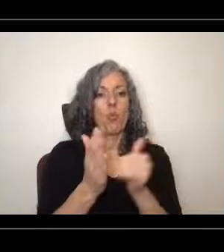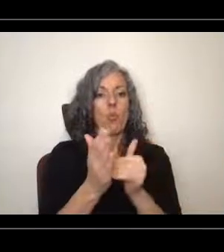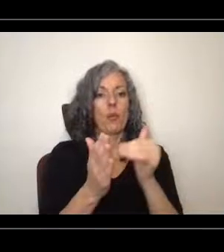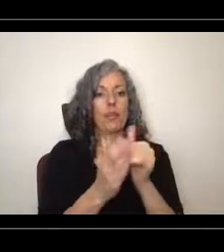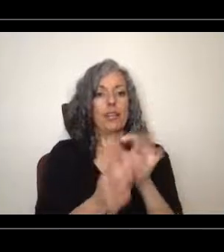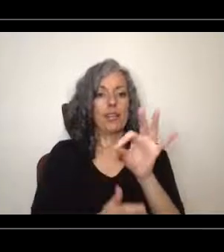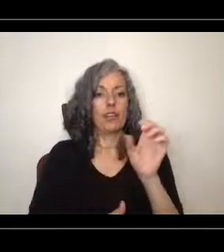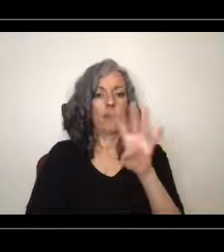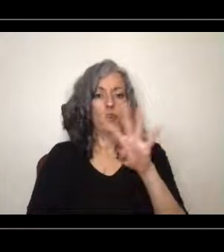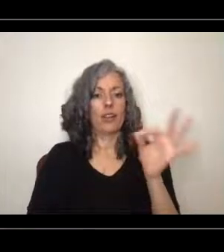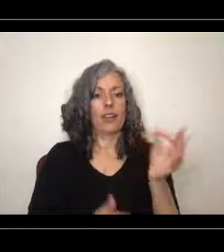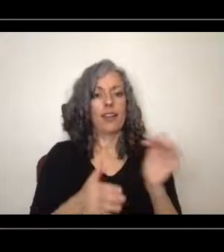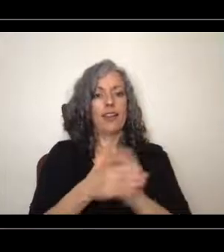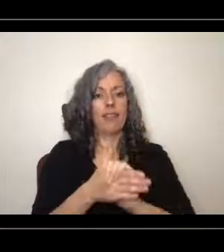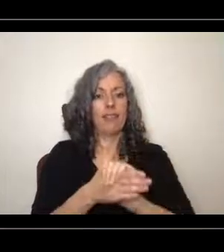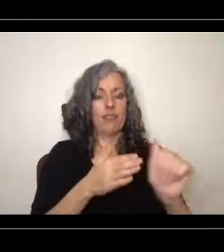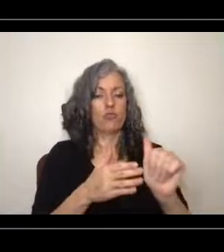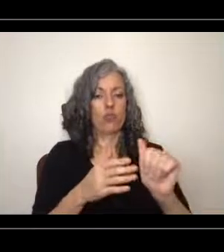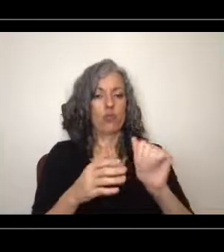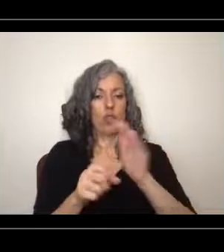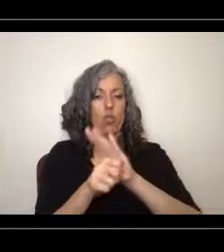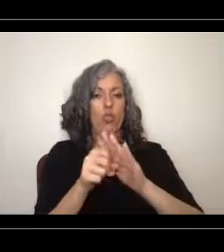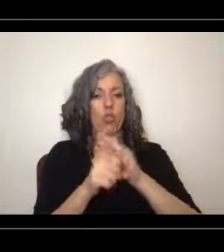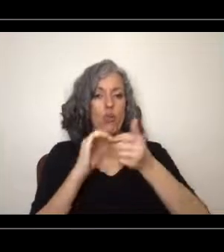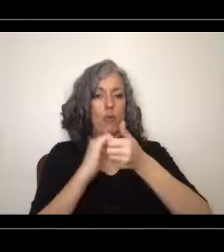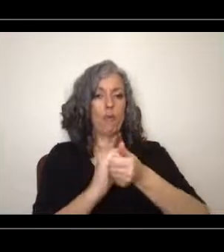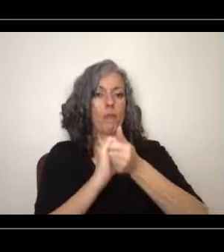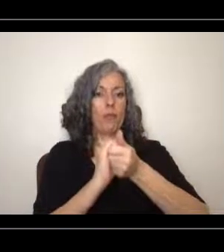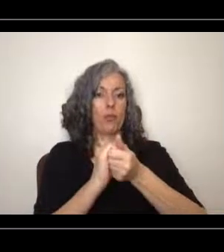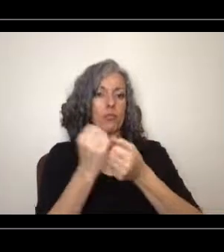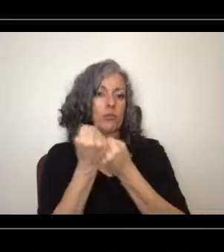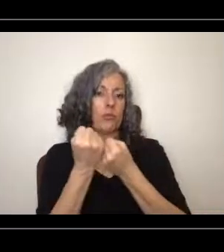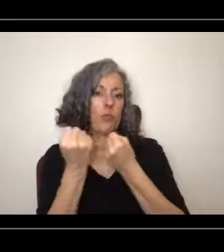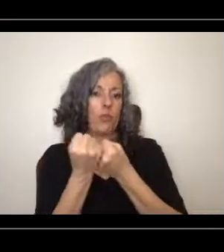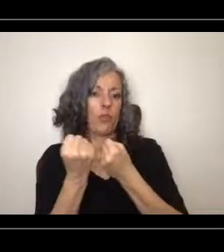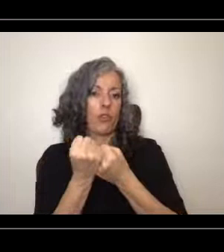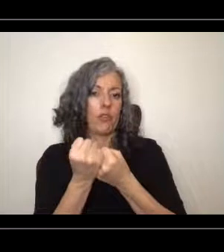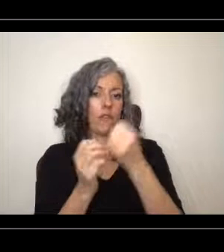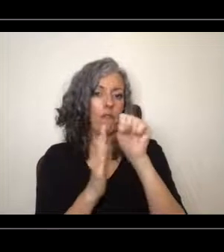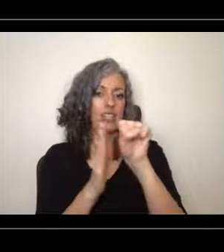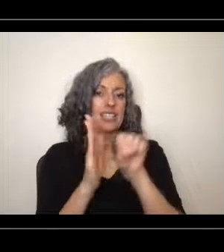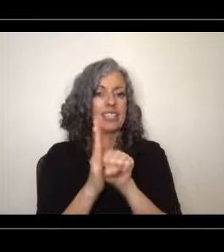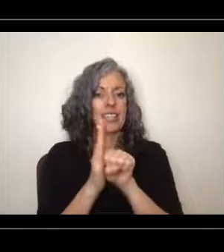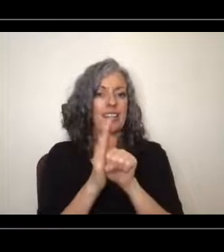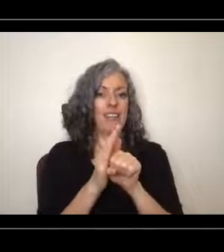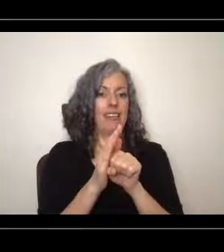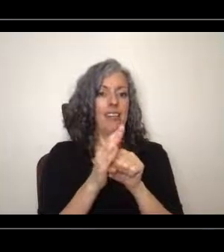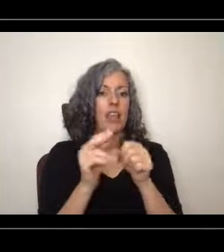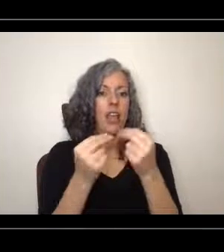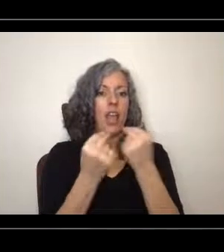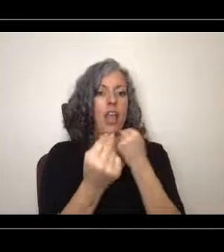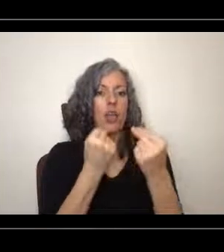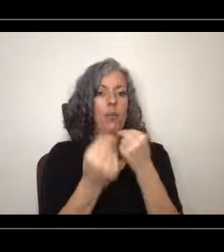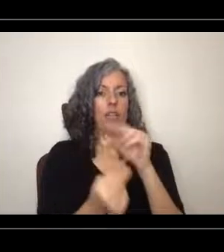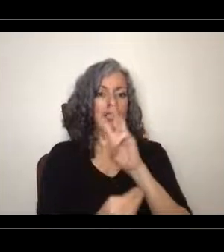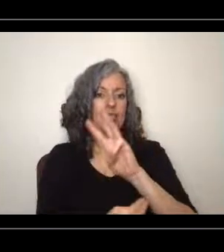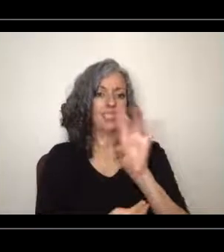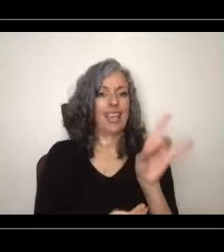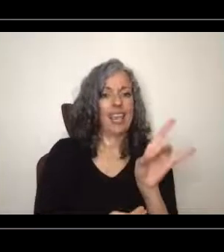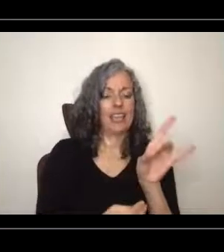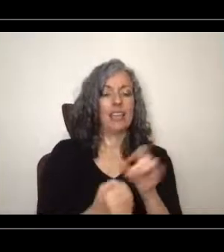$1,949,000 in local partnership formulaic program funds for the state administered Highway 68 corridor project on the state highway system in